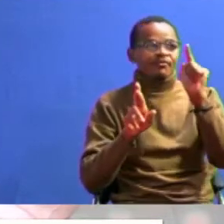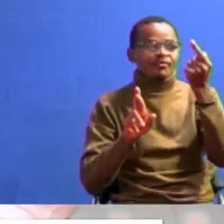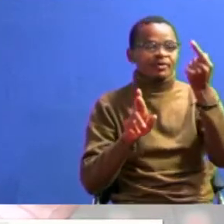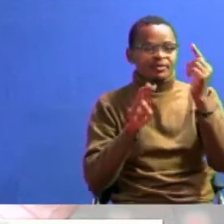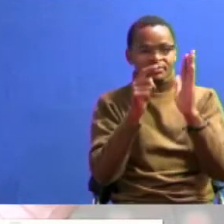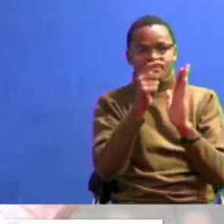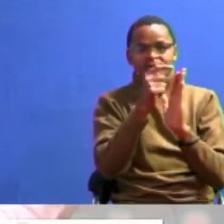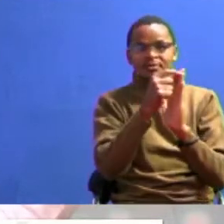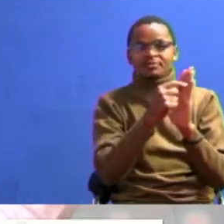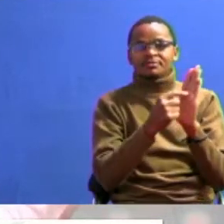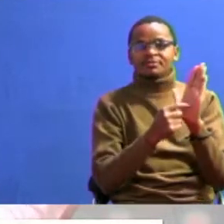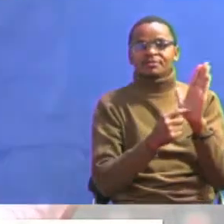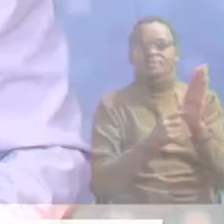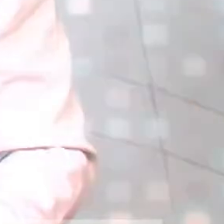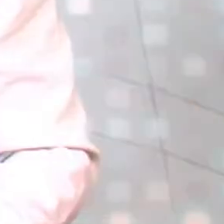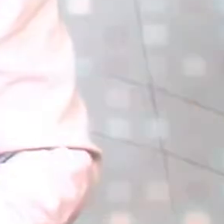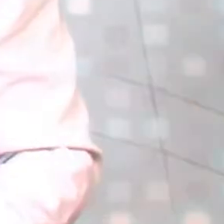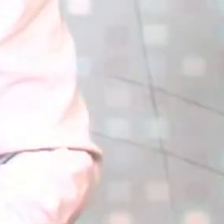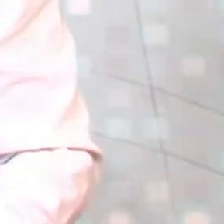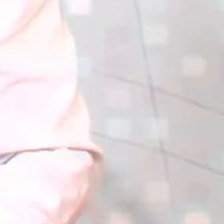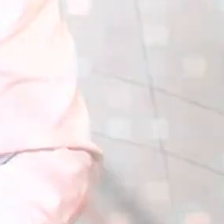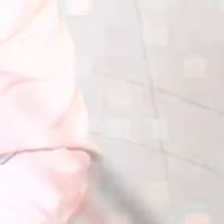highlights.